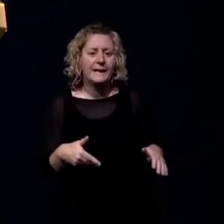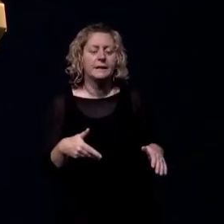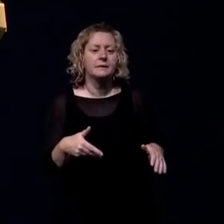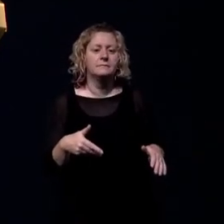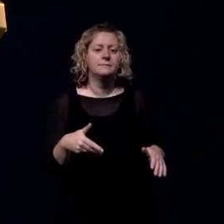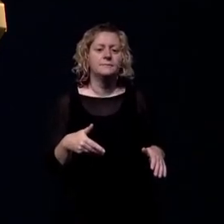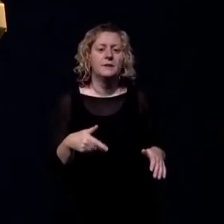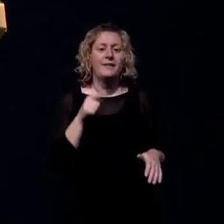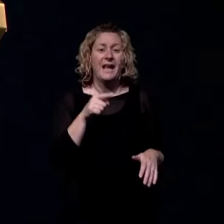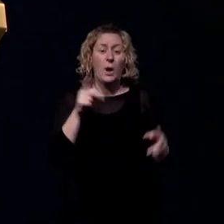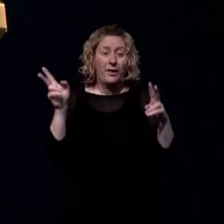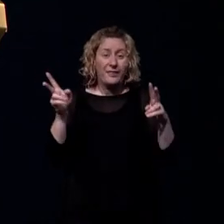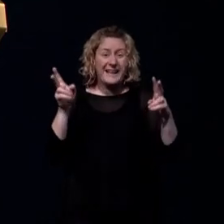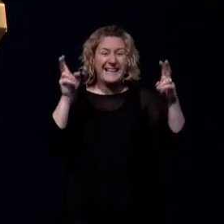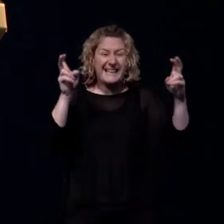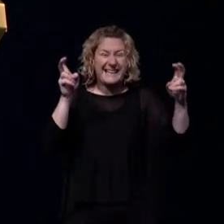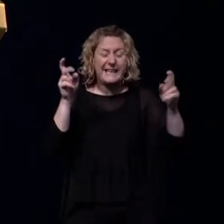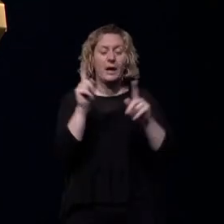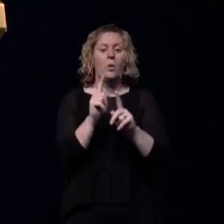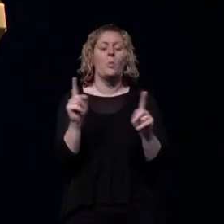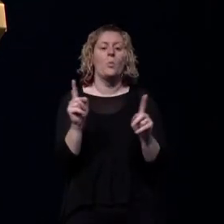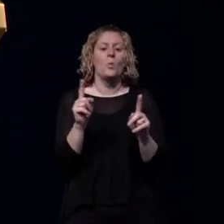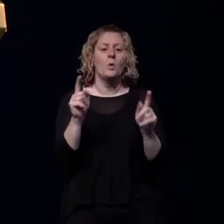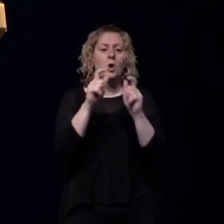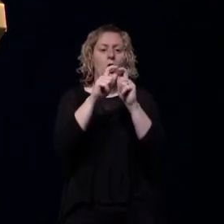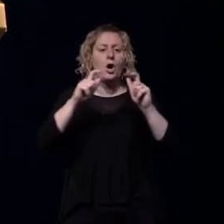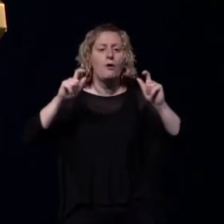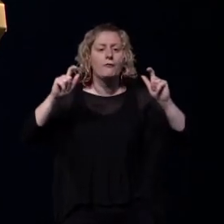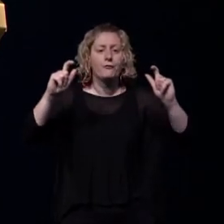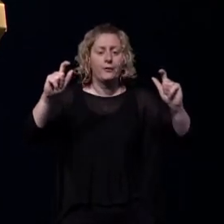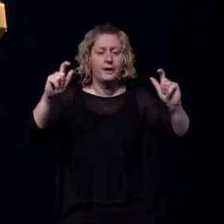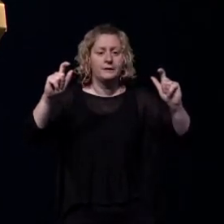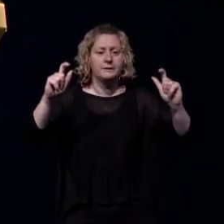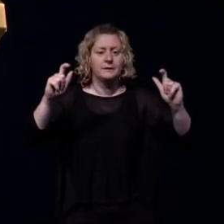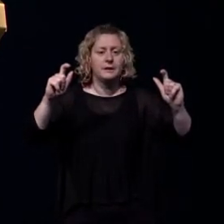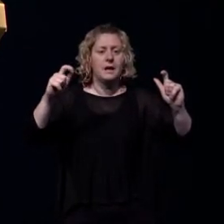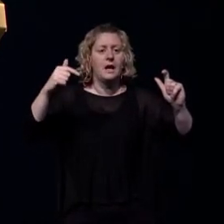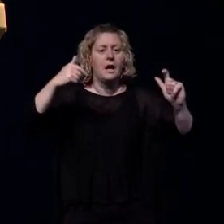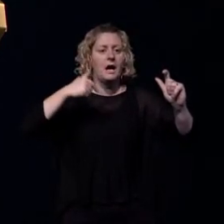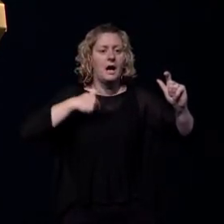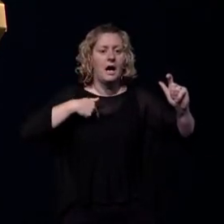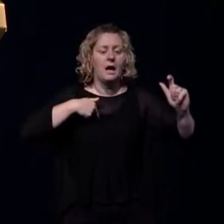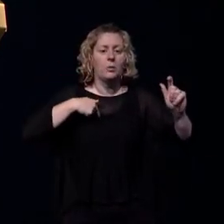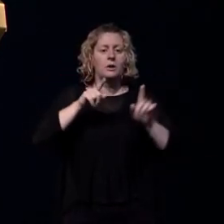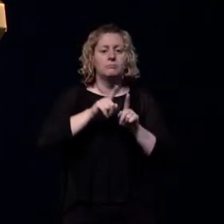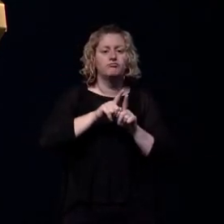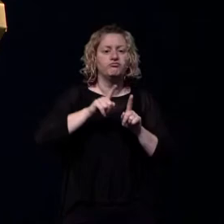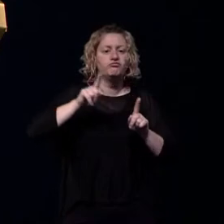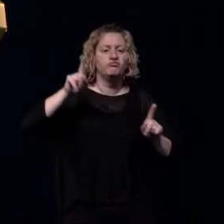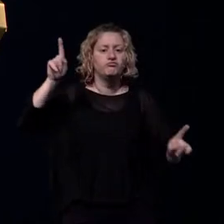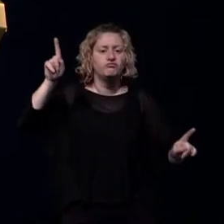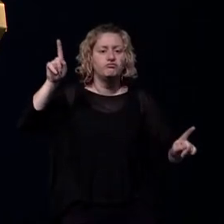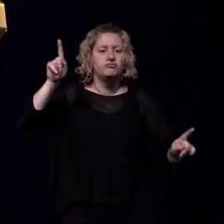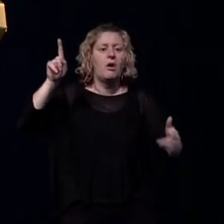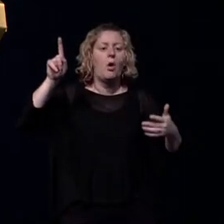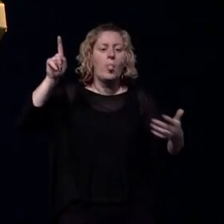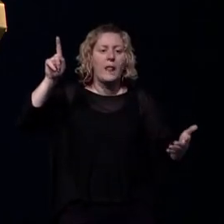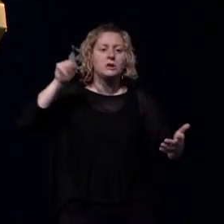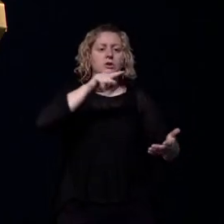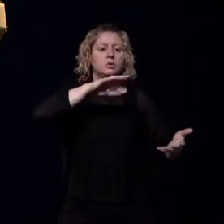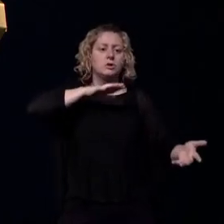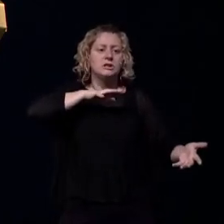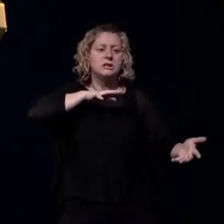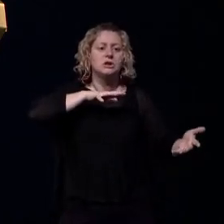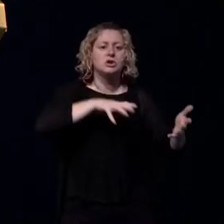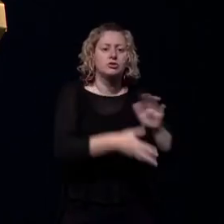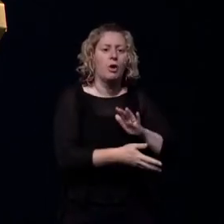key phrase from the first half of the book of Joshua. Do jot it down. I will not be with you anymore unless you destroy whatever among